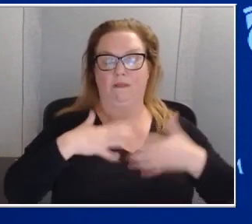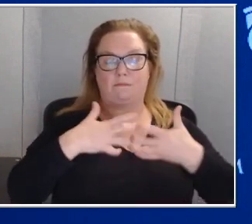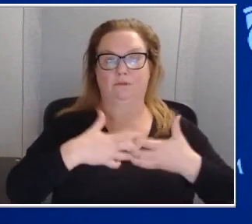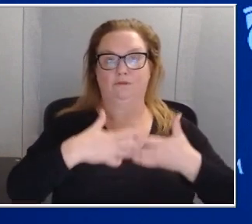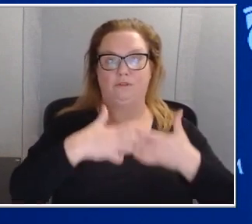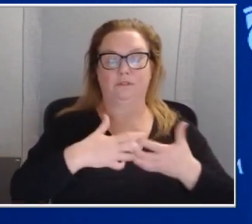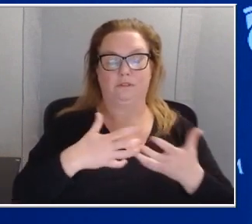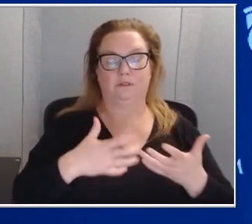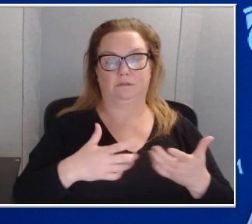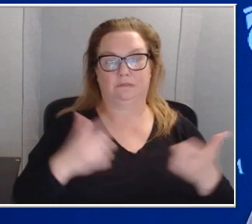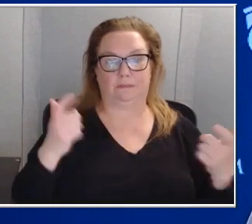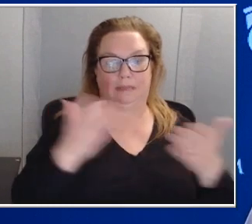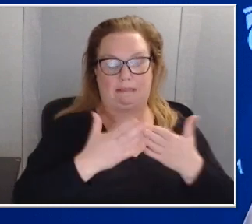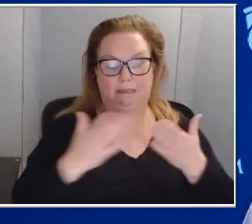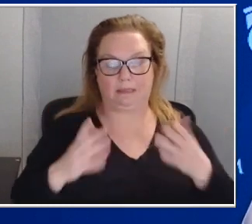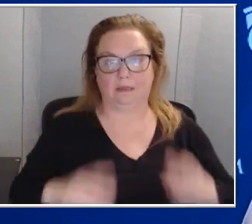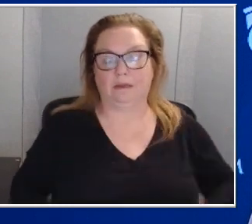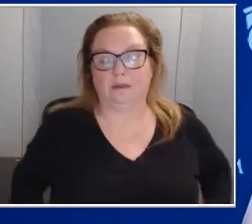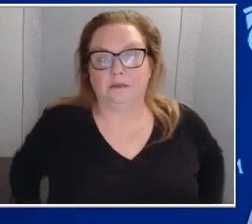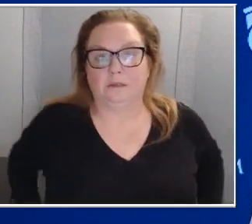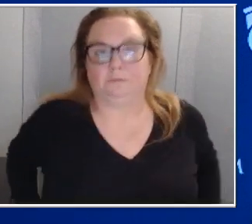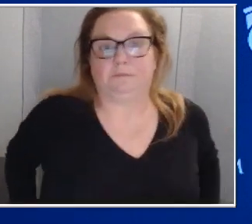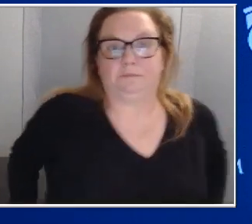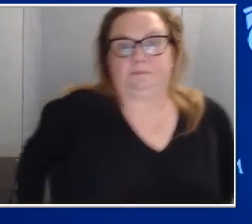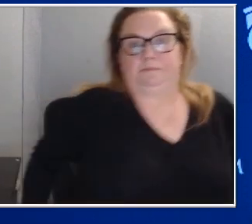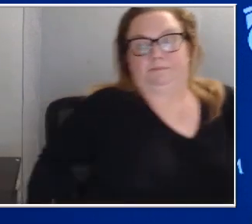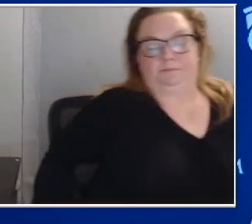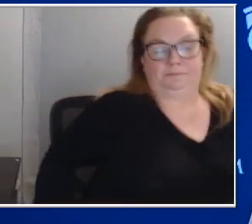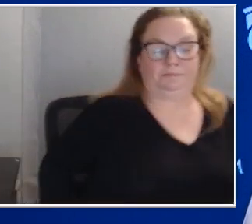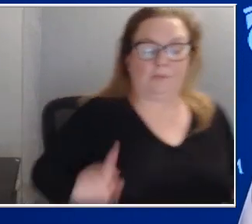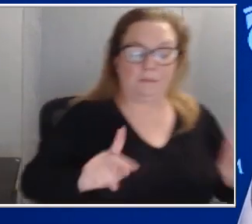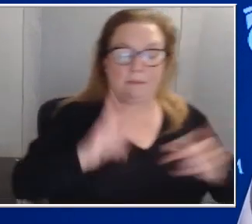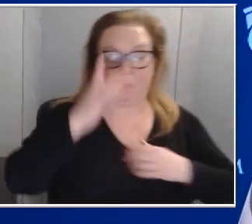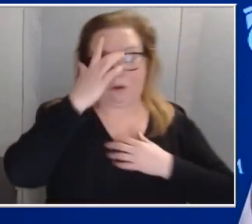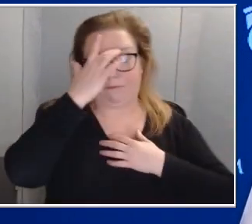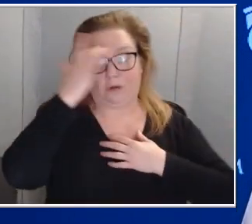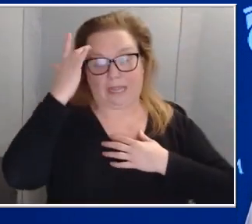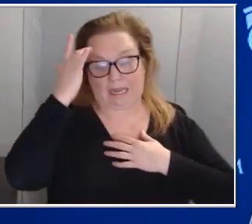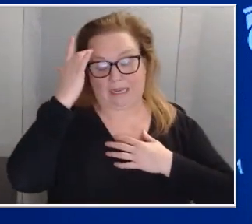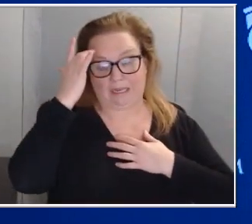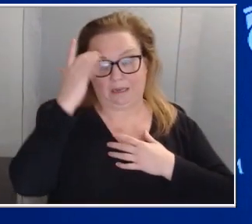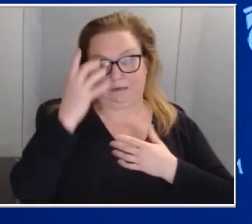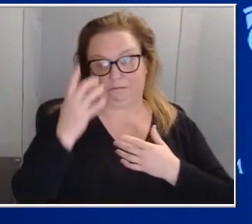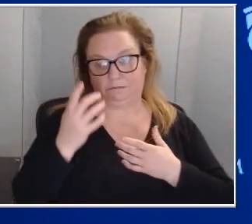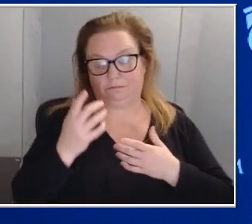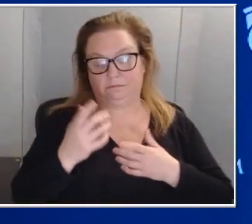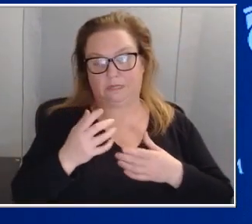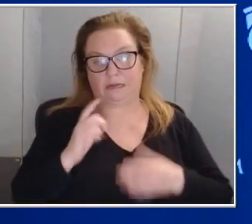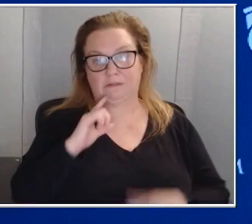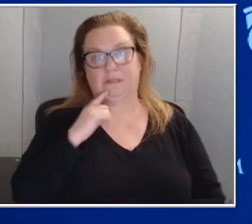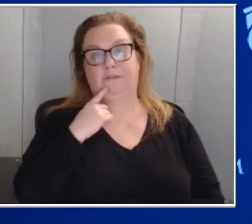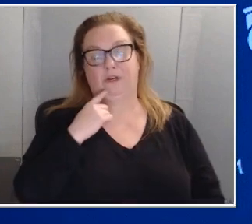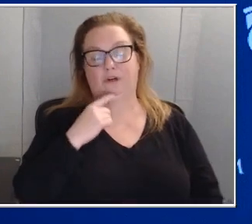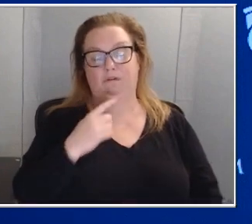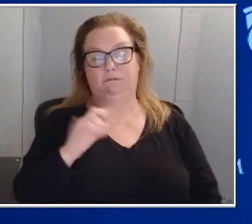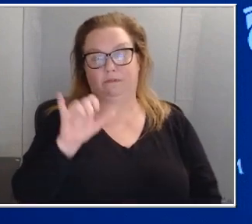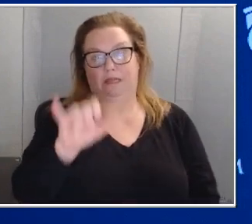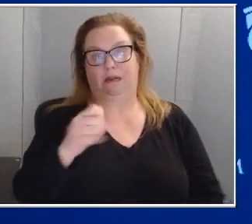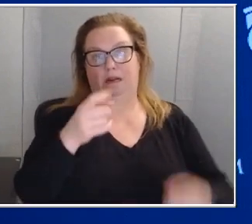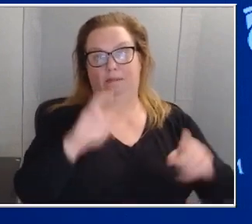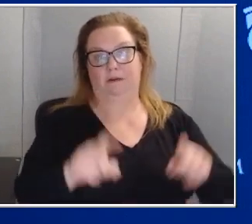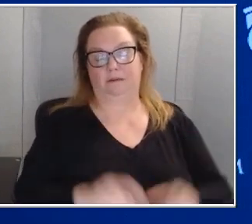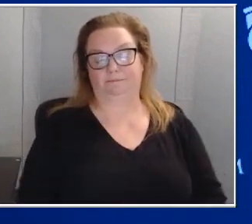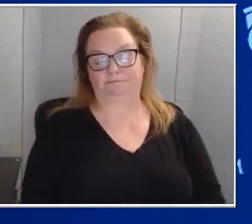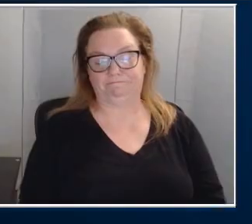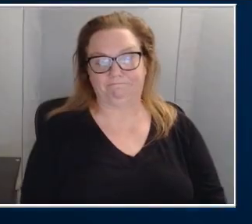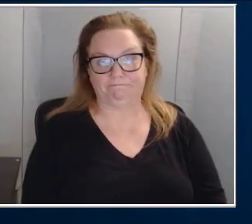big thing, but I think people are really getting that amnesia very quickly and don't understand how significant and severe the crisis was when it was at its